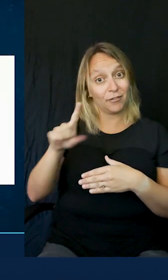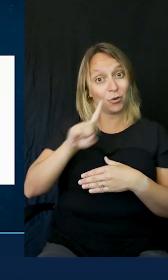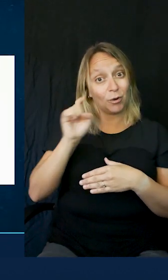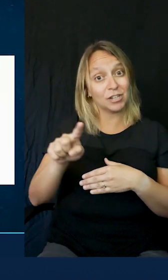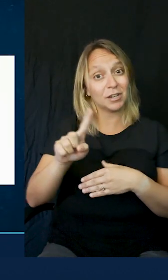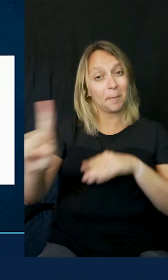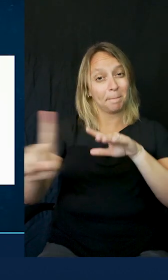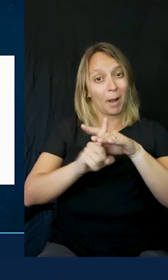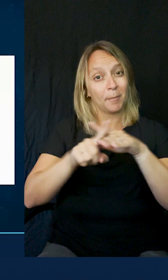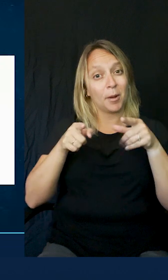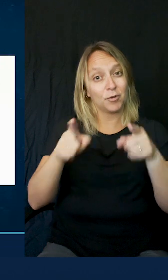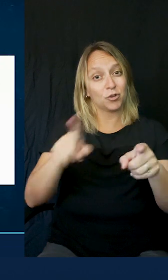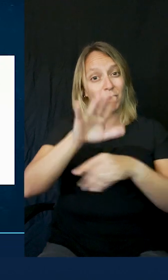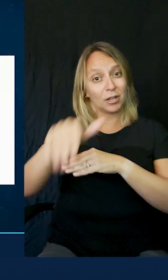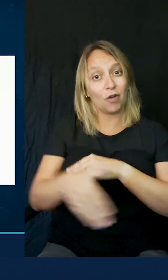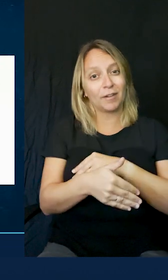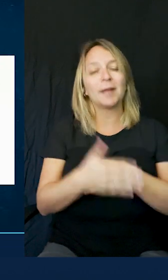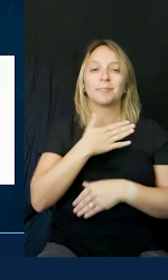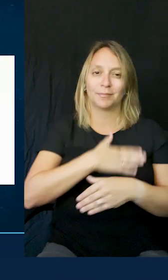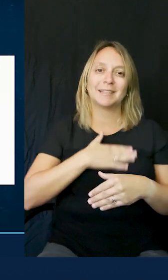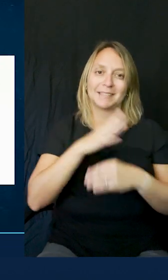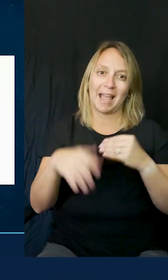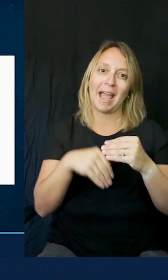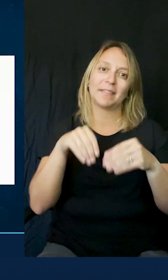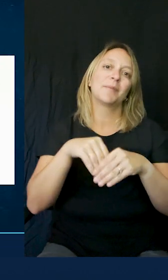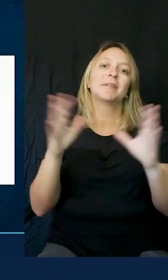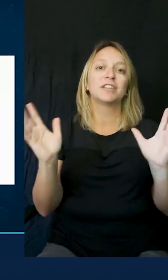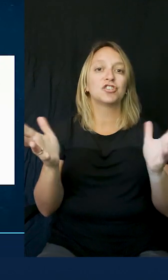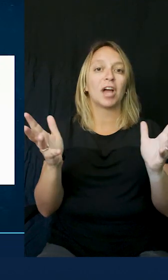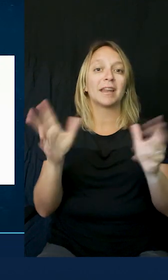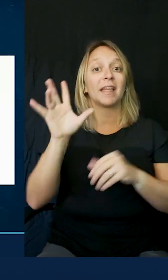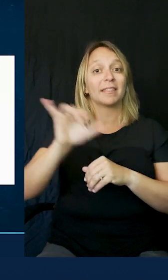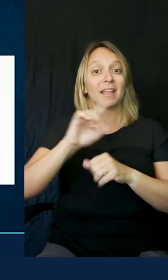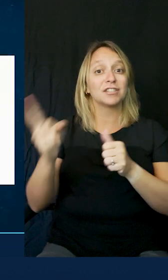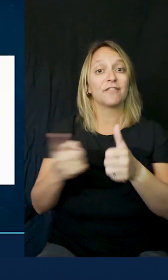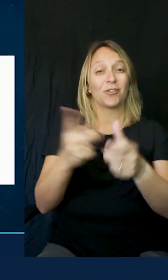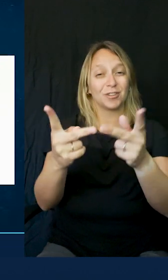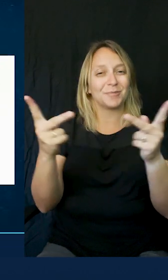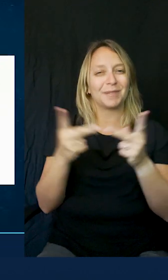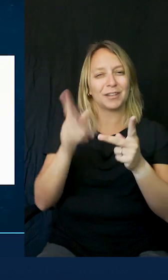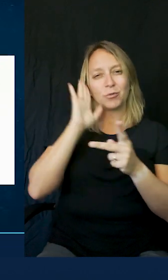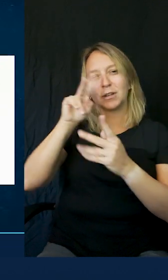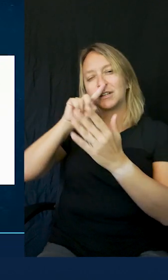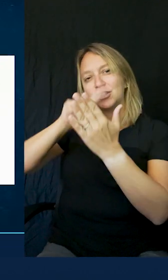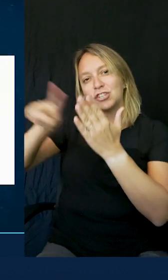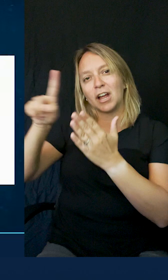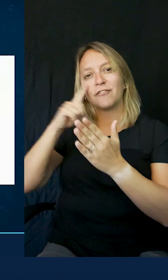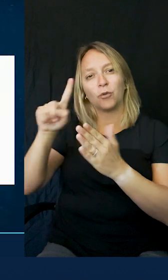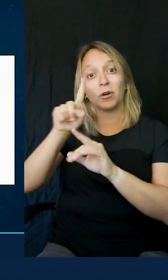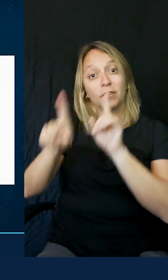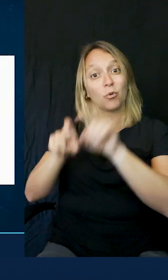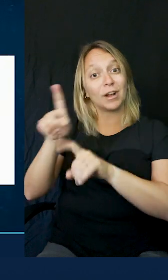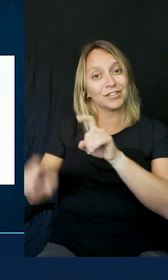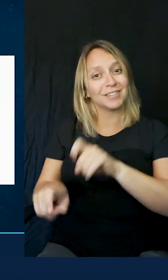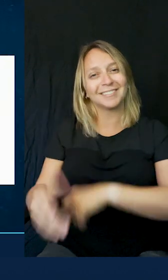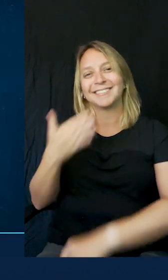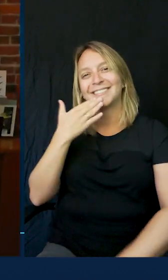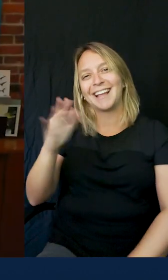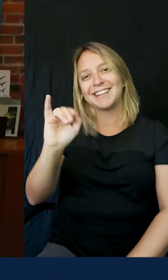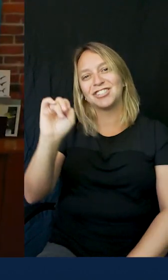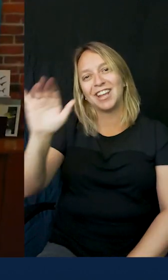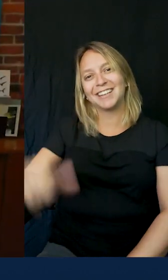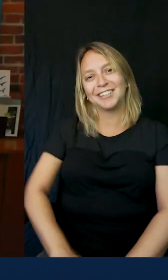during the course of the night, then please do put those into the chat, because that's the first place we're going to go for the questions during that Q&A. Thanks a lot,